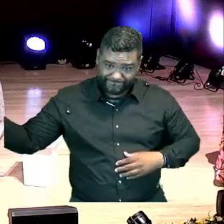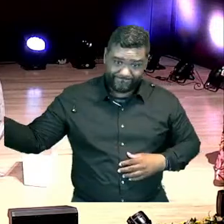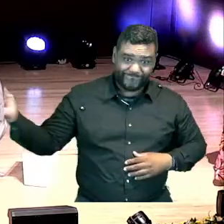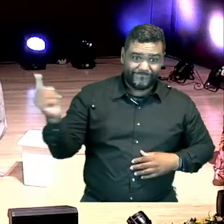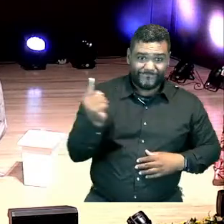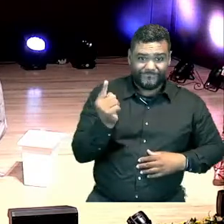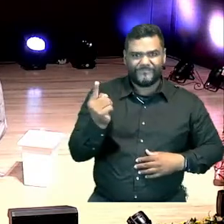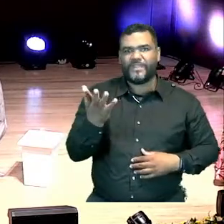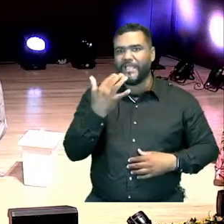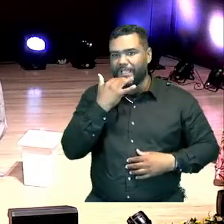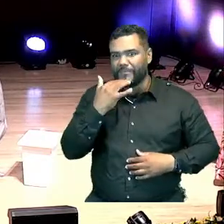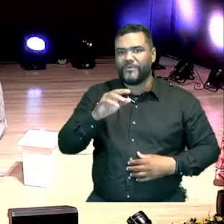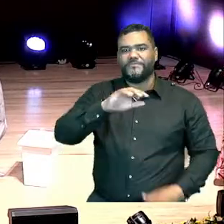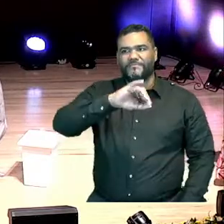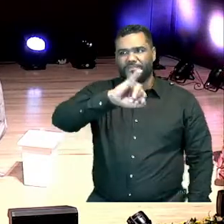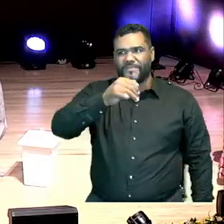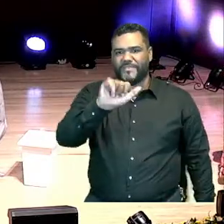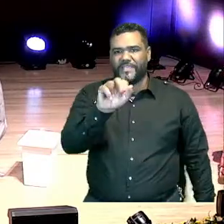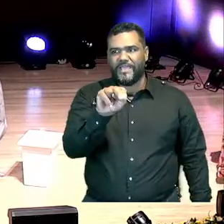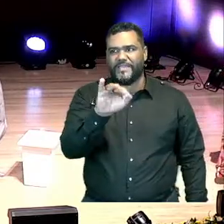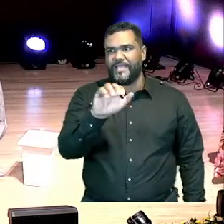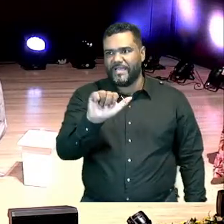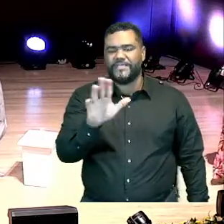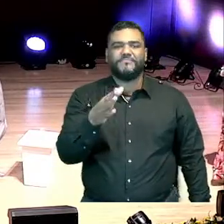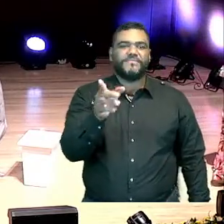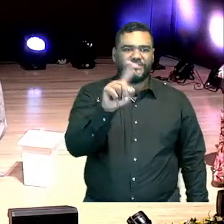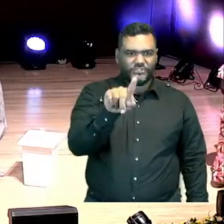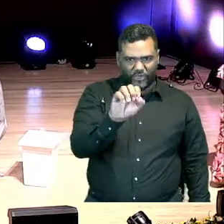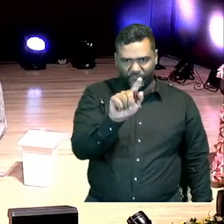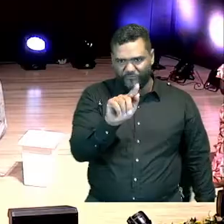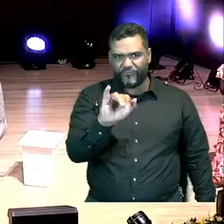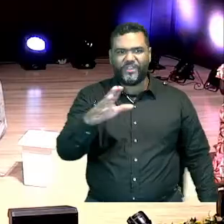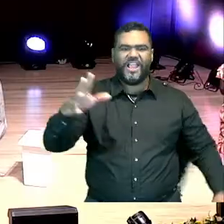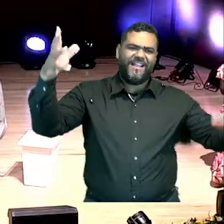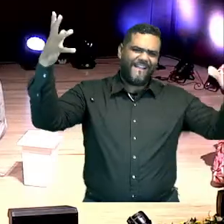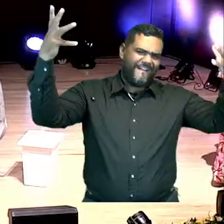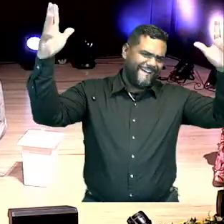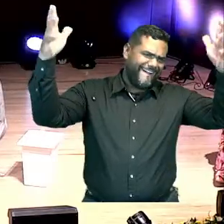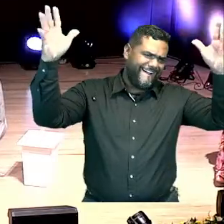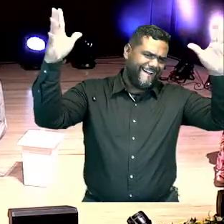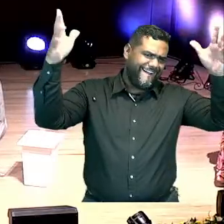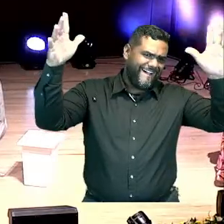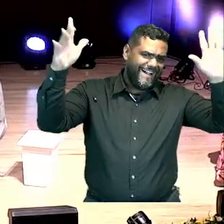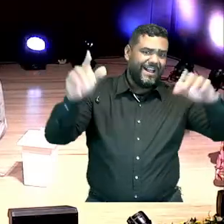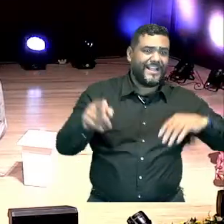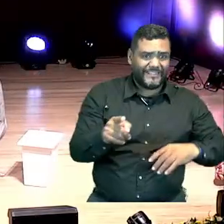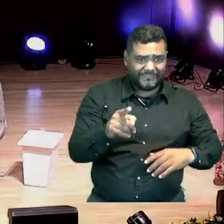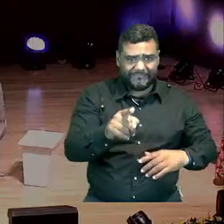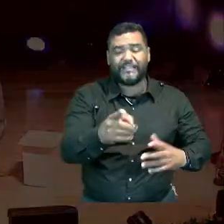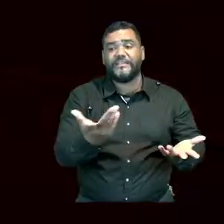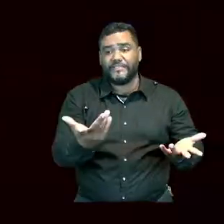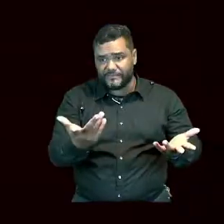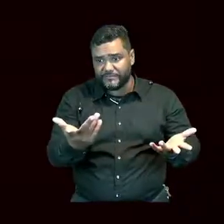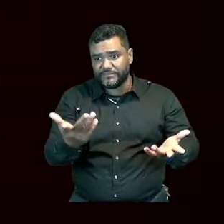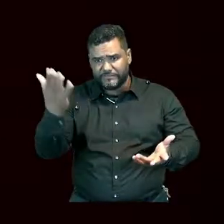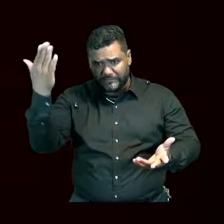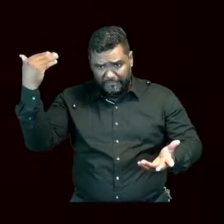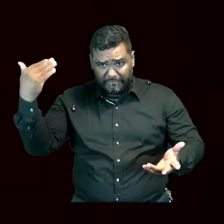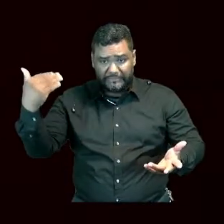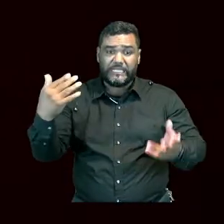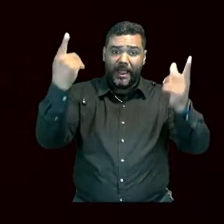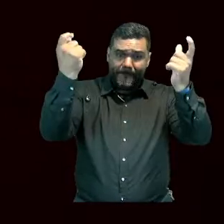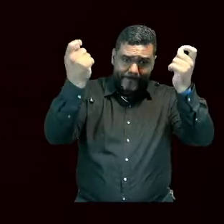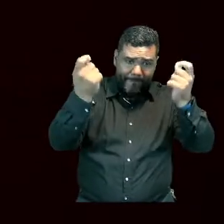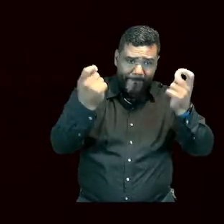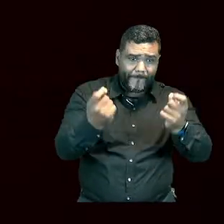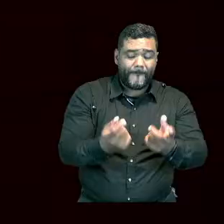We also have Jania Sofia Garzón, Black economist and community weaver, advocate for